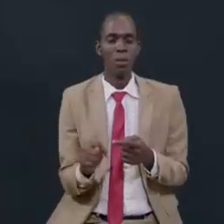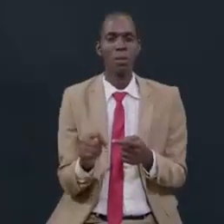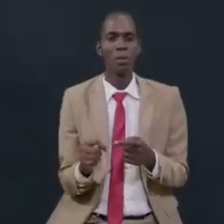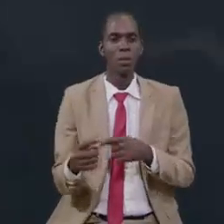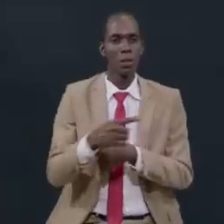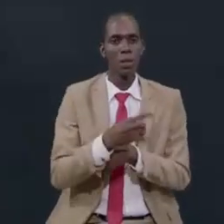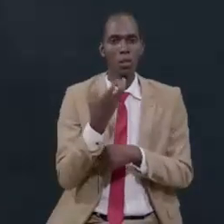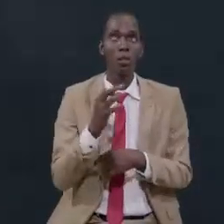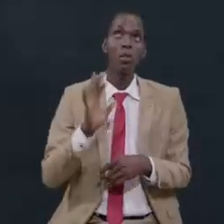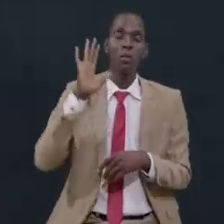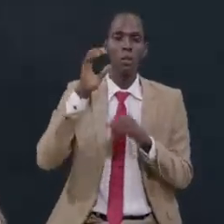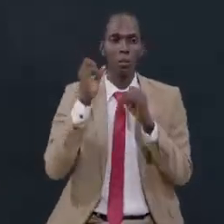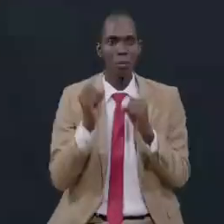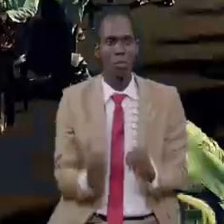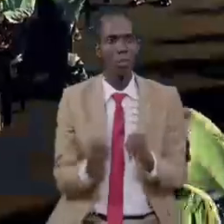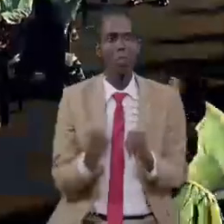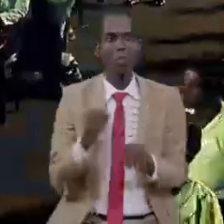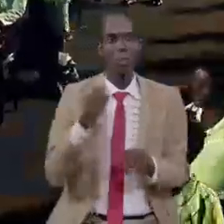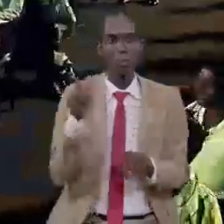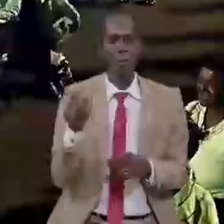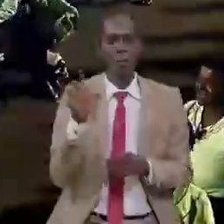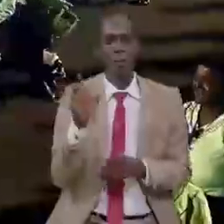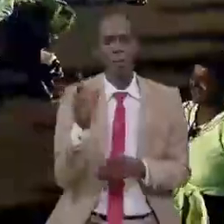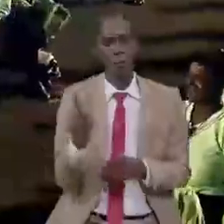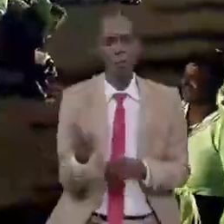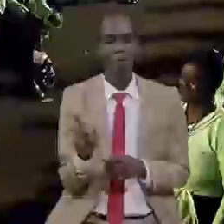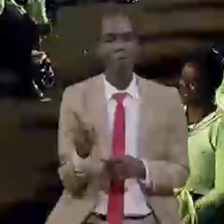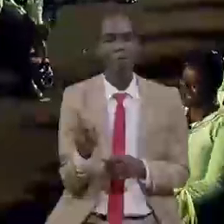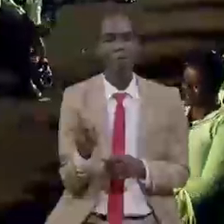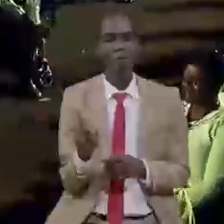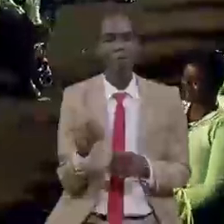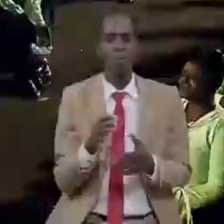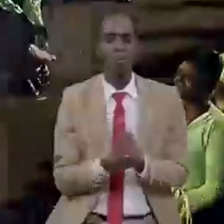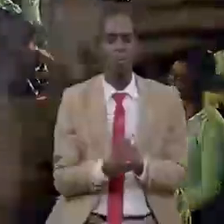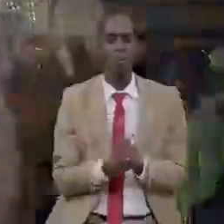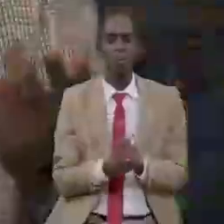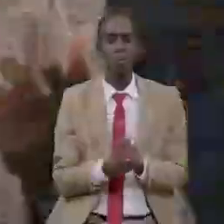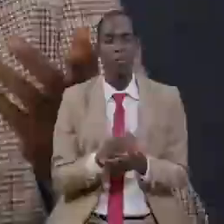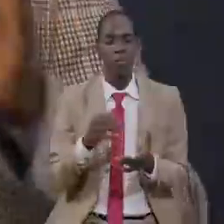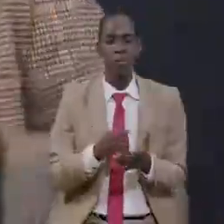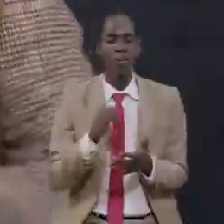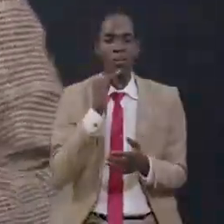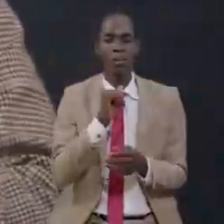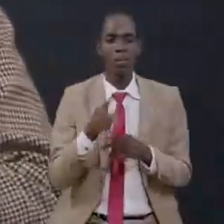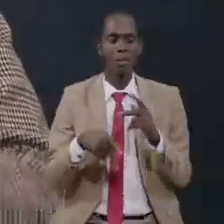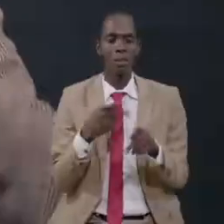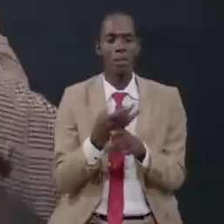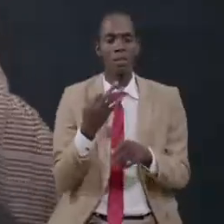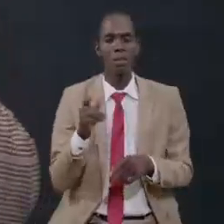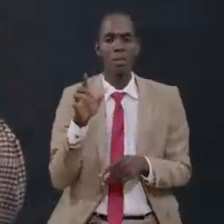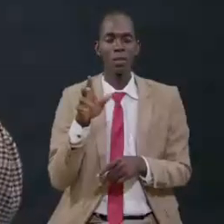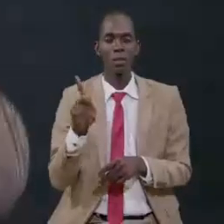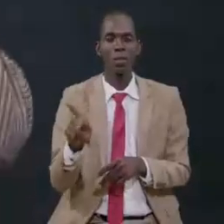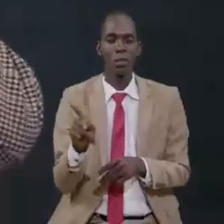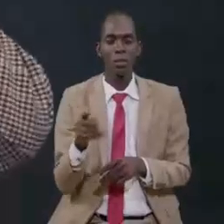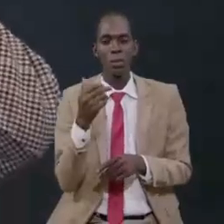Power, GCK, Global Crusade, a kind of crusade, a recreation of the